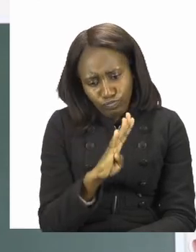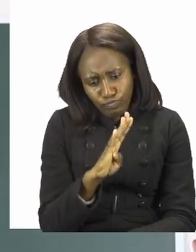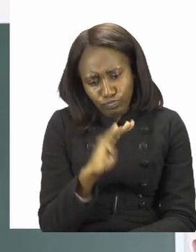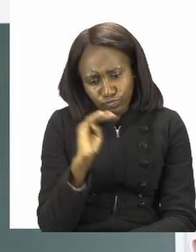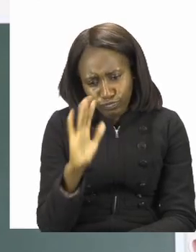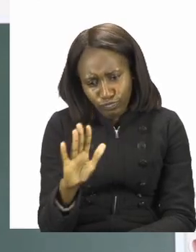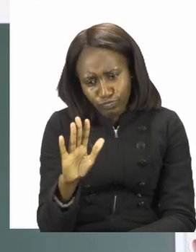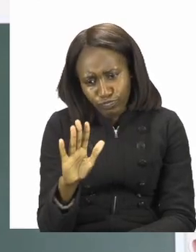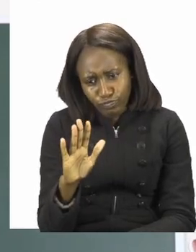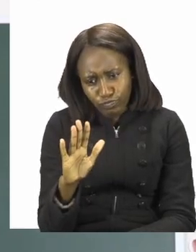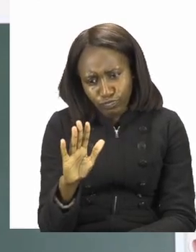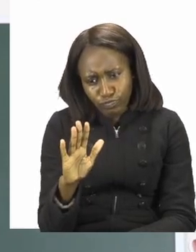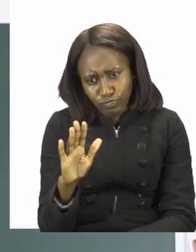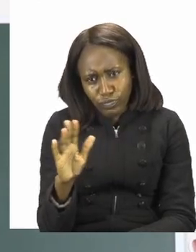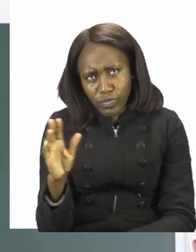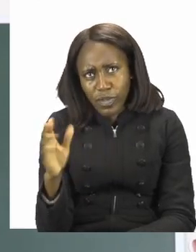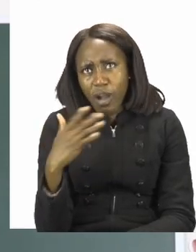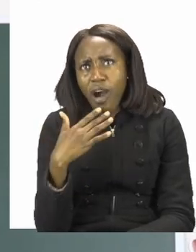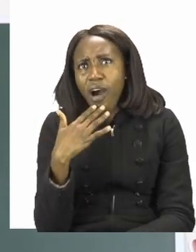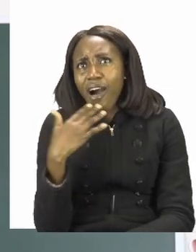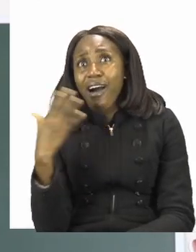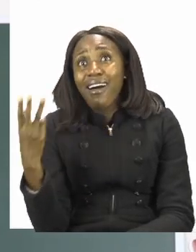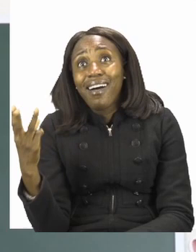4, 5,